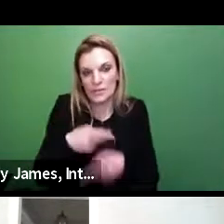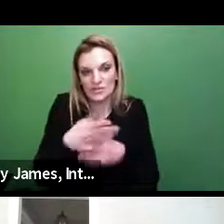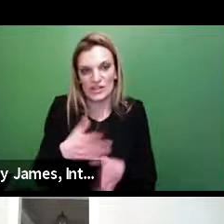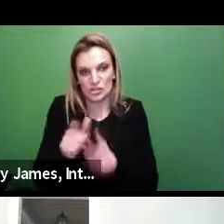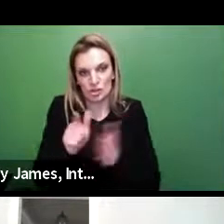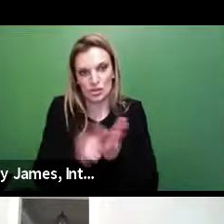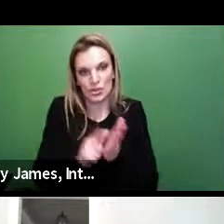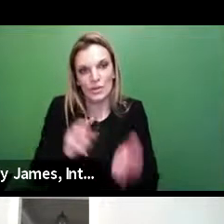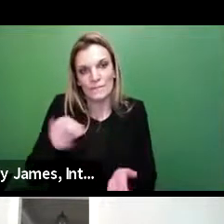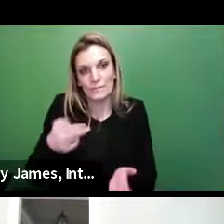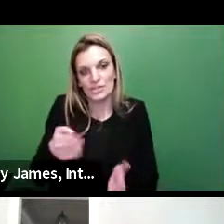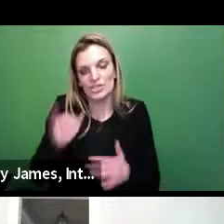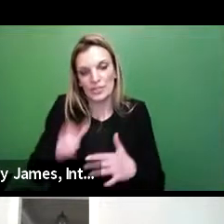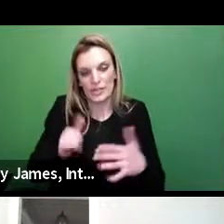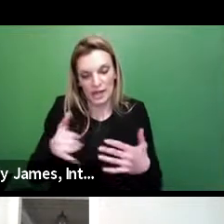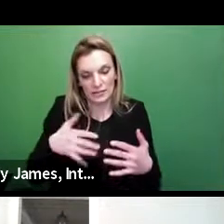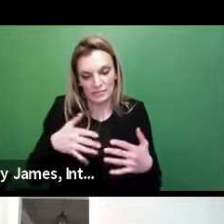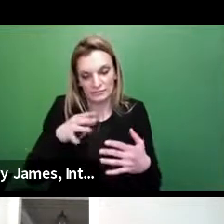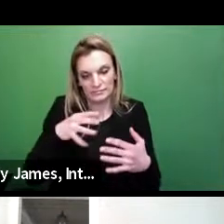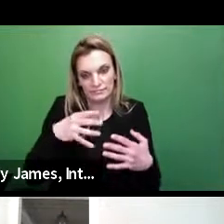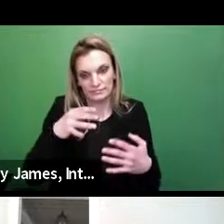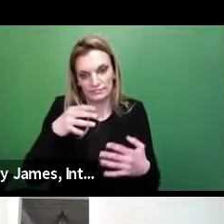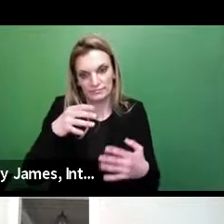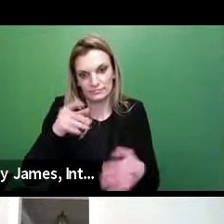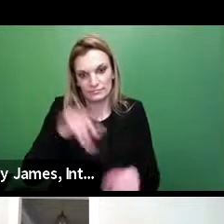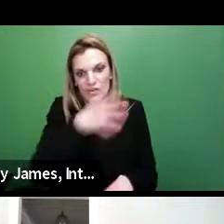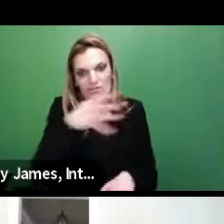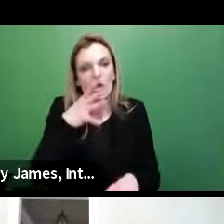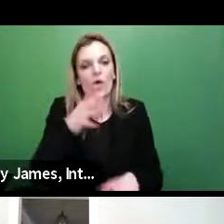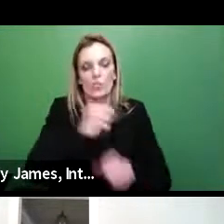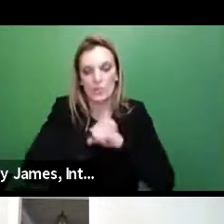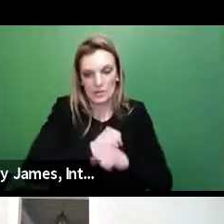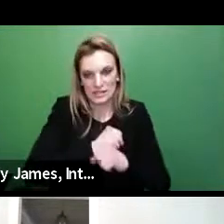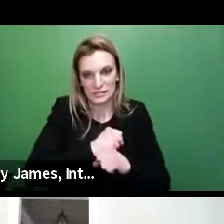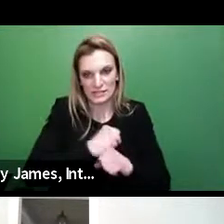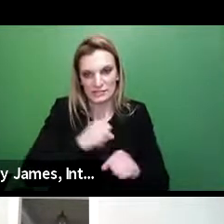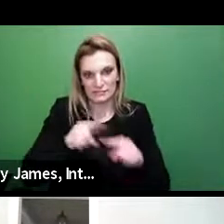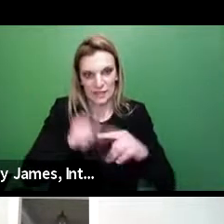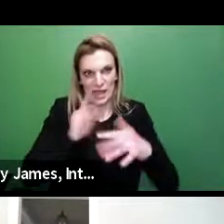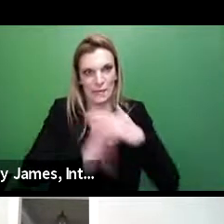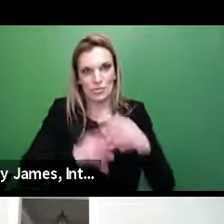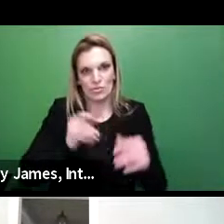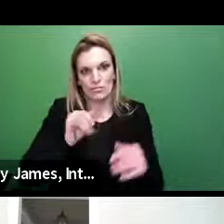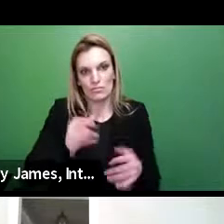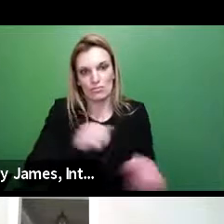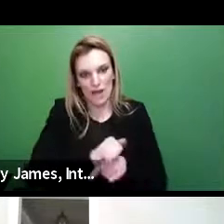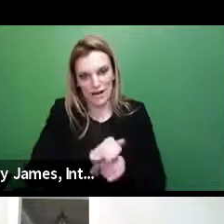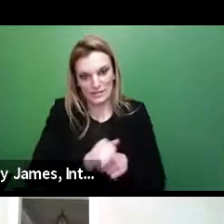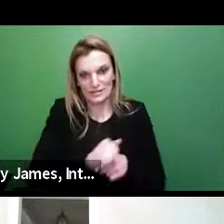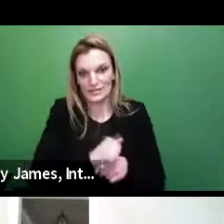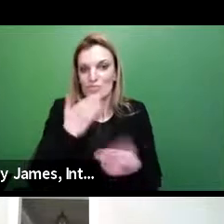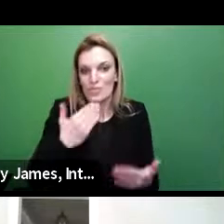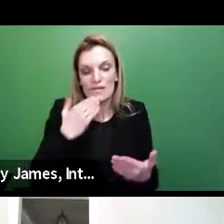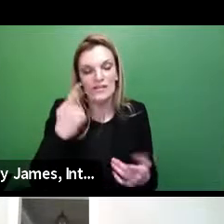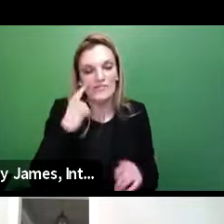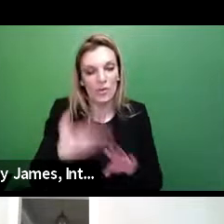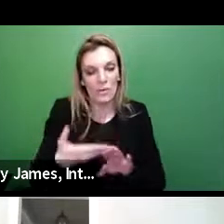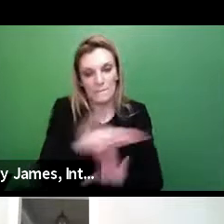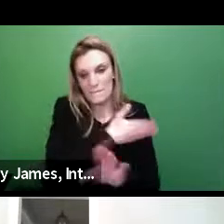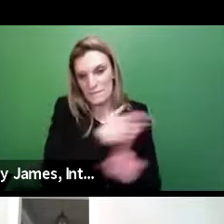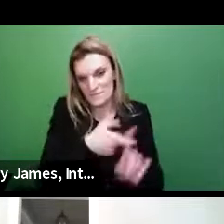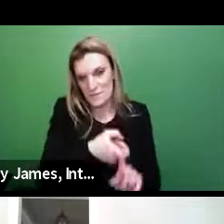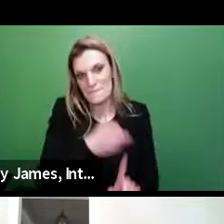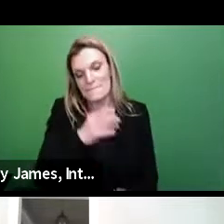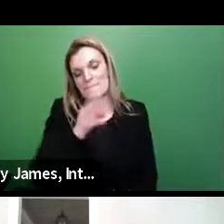attorney with the Michigan Immigrant Rights Center's farm worker practice. And first, I want to thank the commission for all of its prior work on behalf of